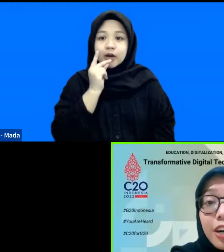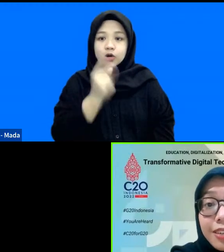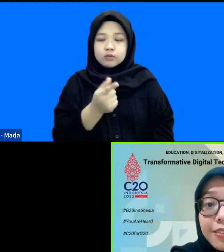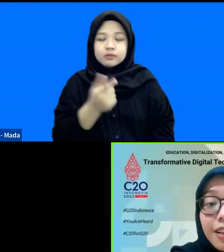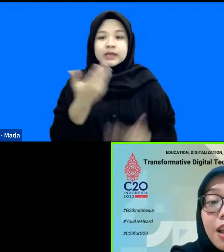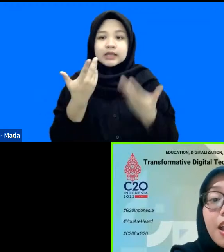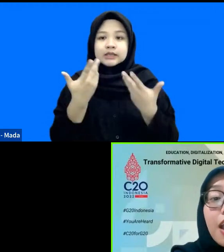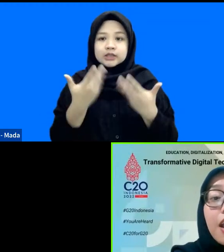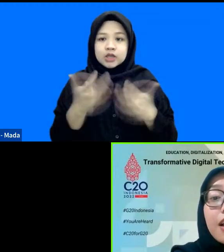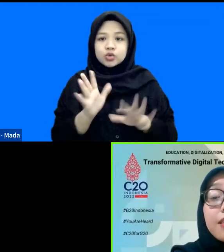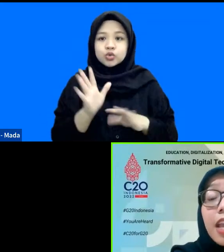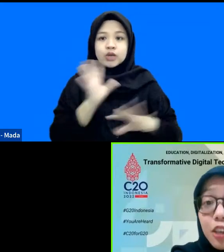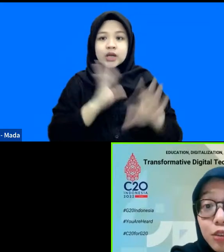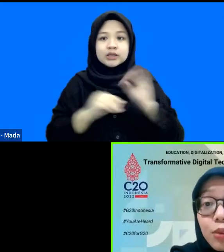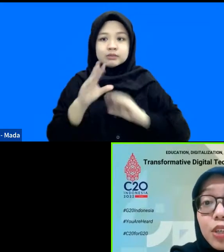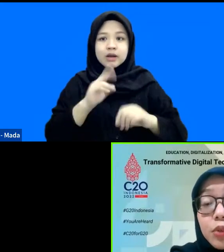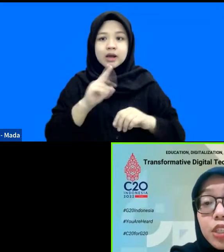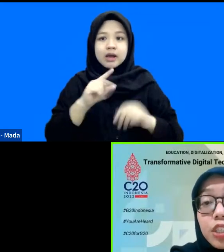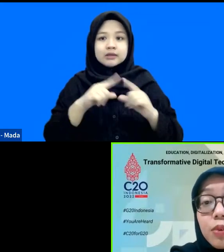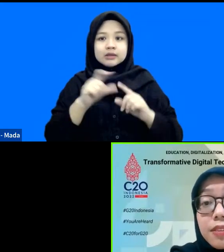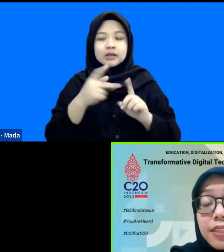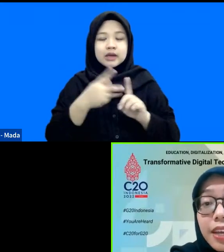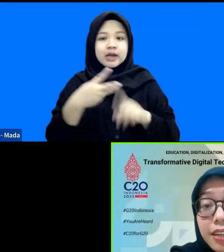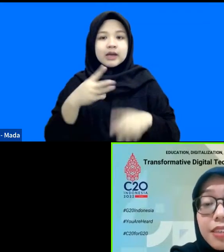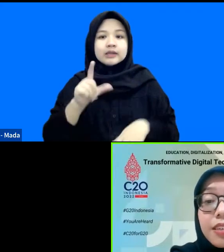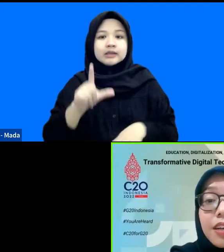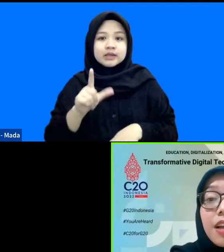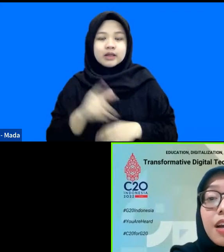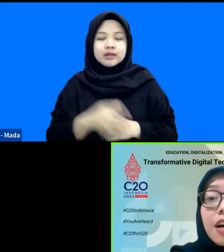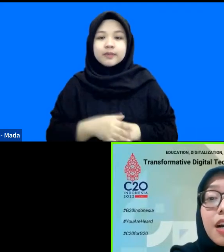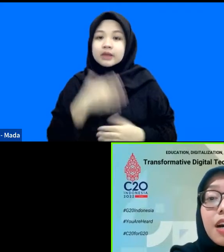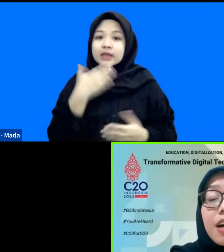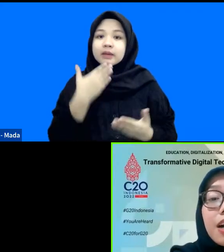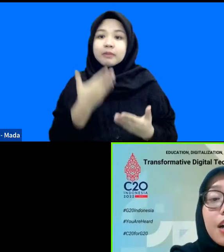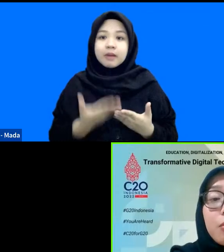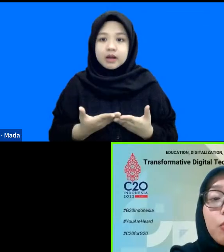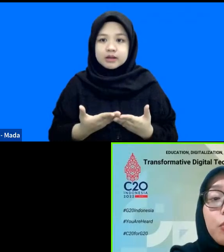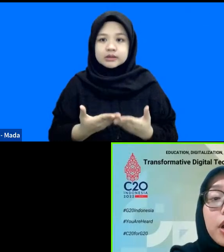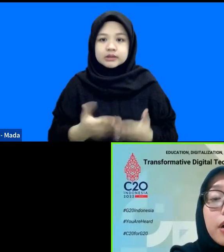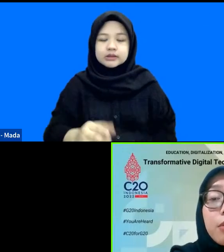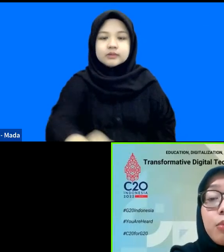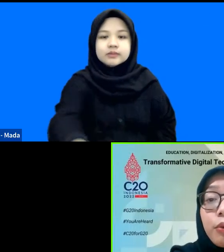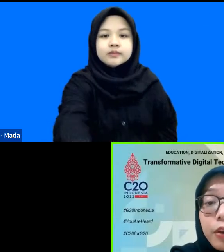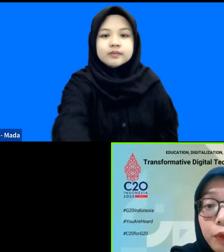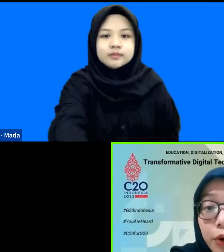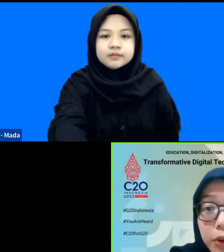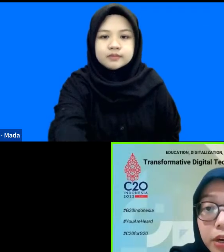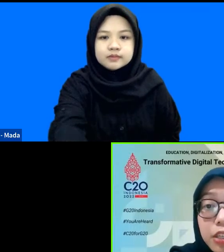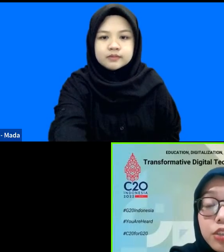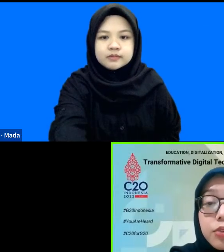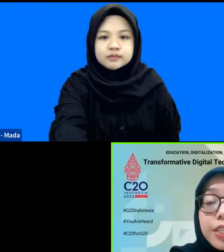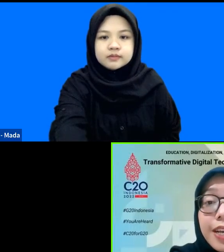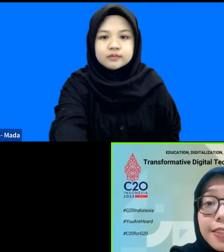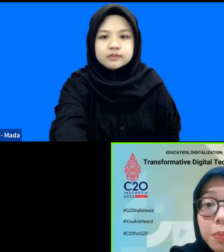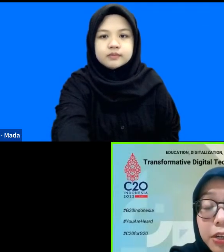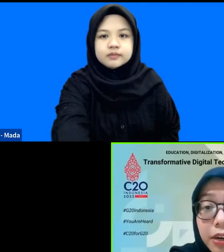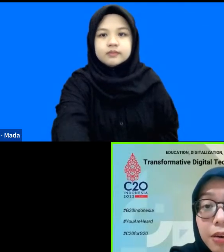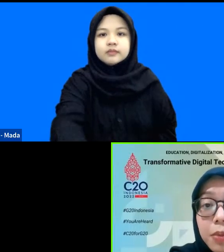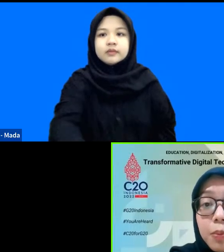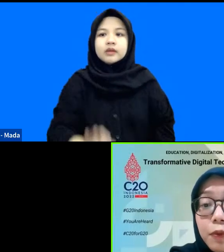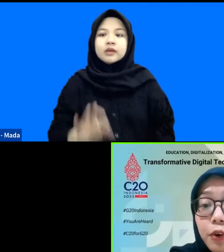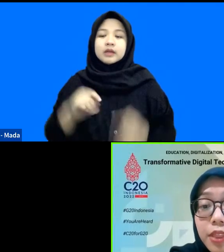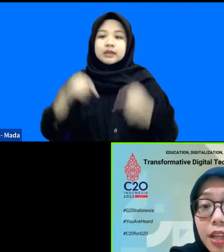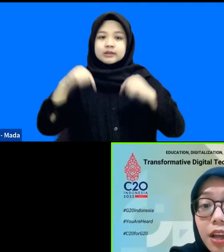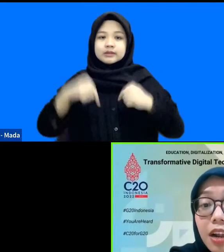challenges and hurdles. And thank you so much, Rachel, once again. We are moving forward to the next